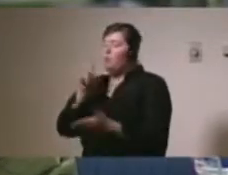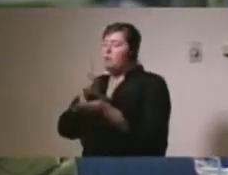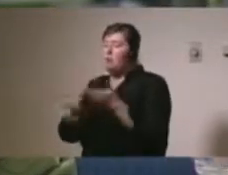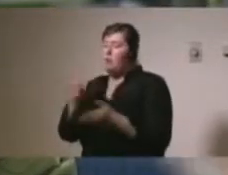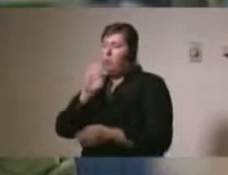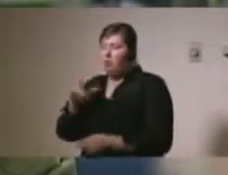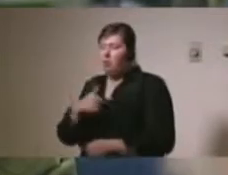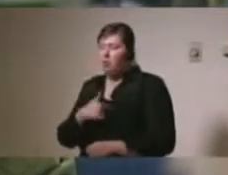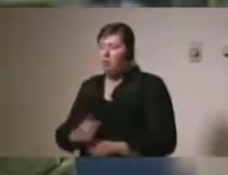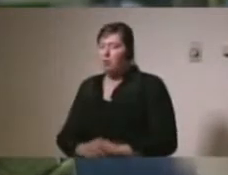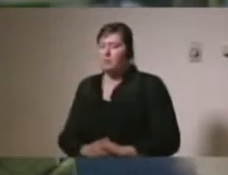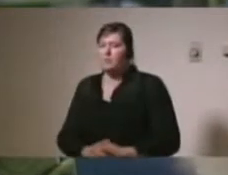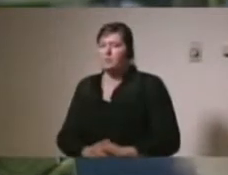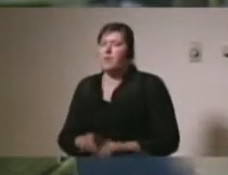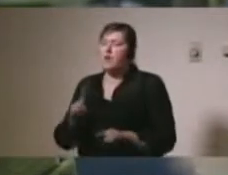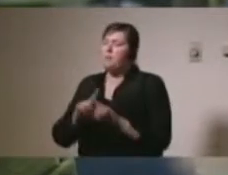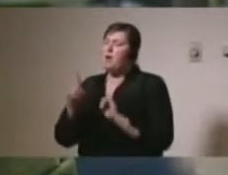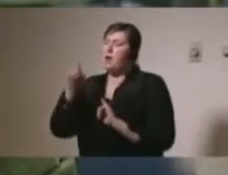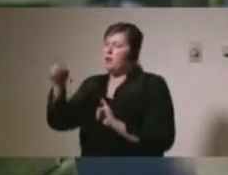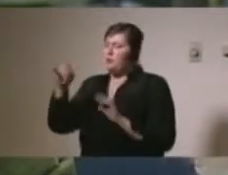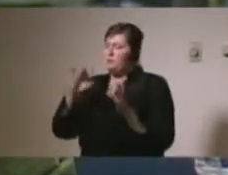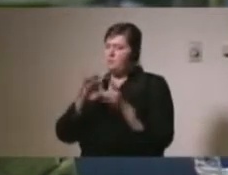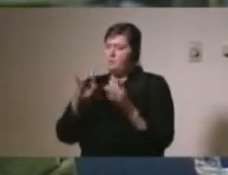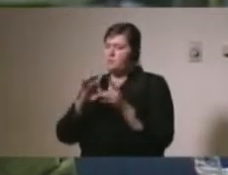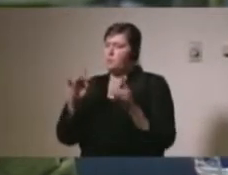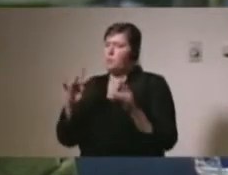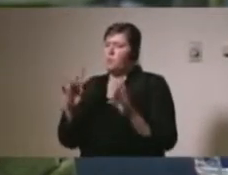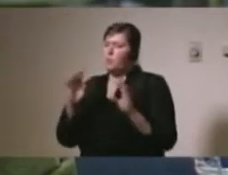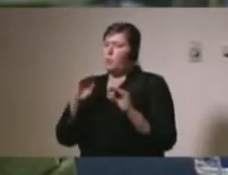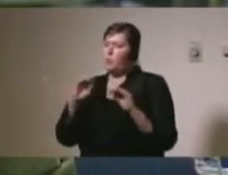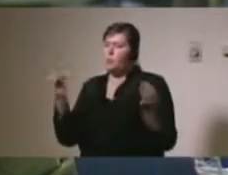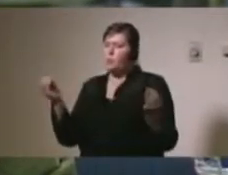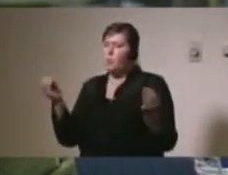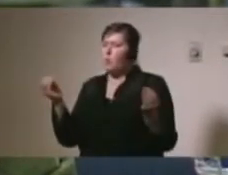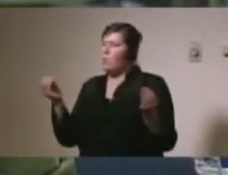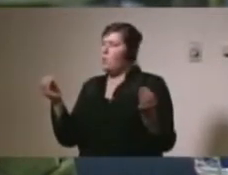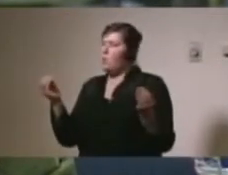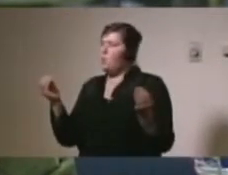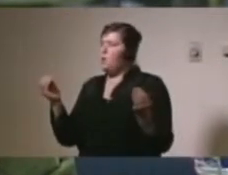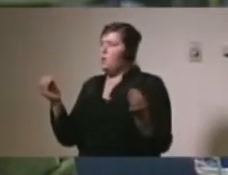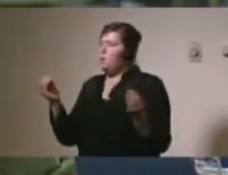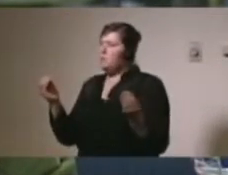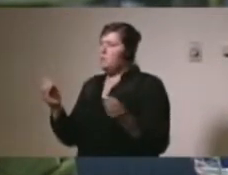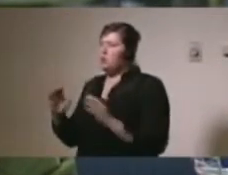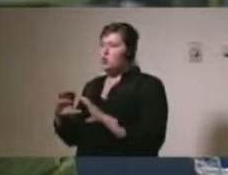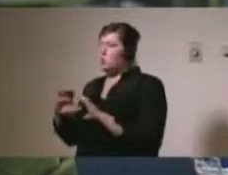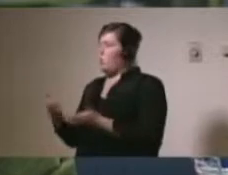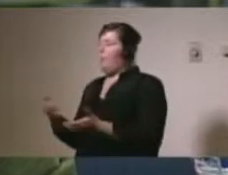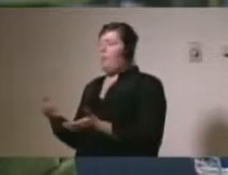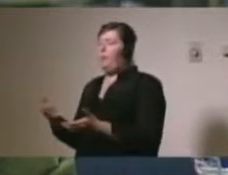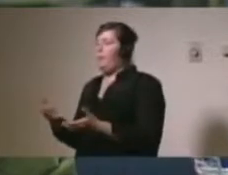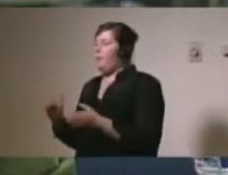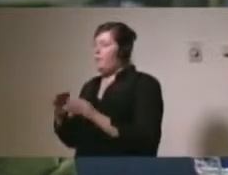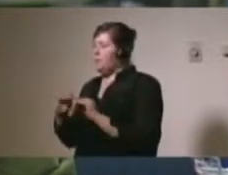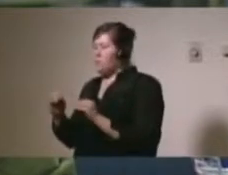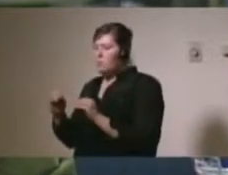how there's no real groups out there who are supporting these mobs, even on the right side of politics.